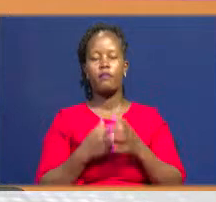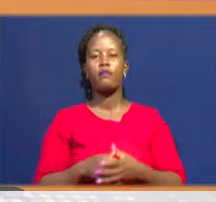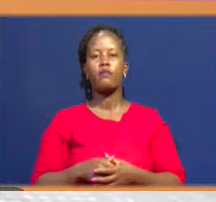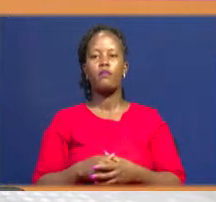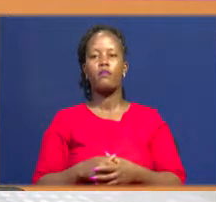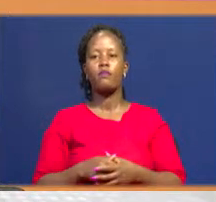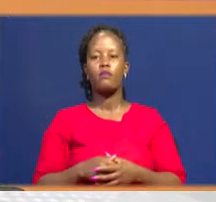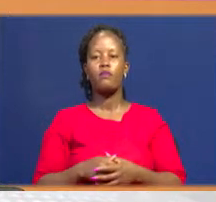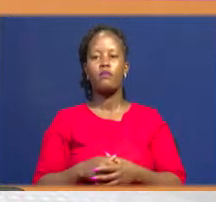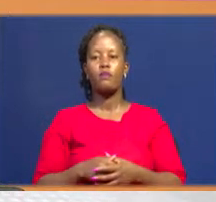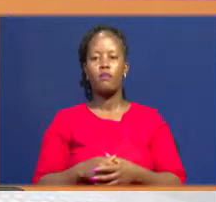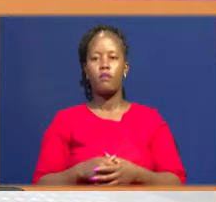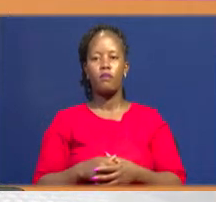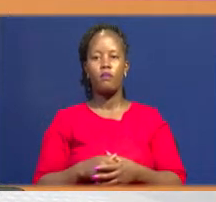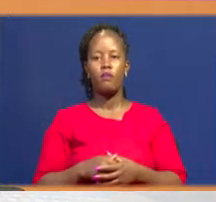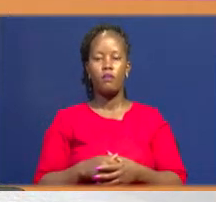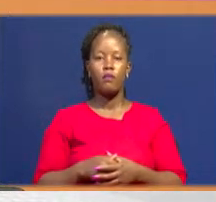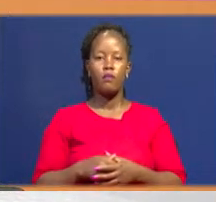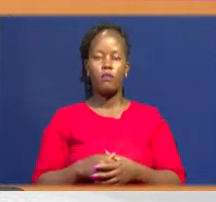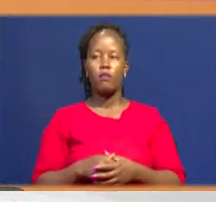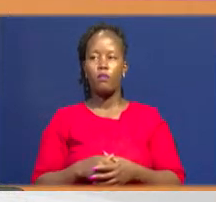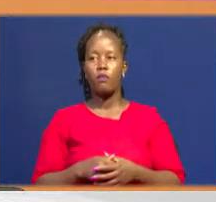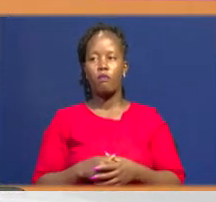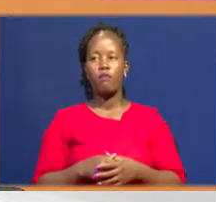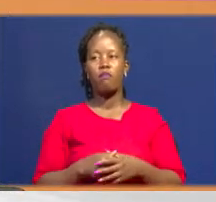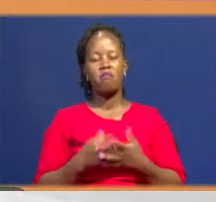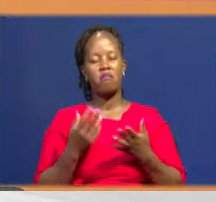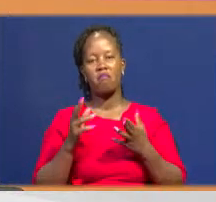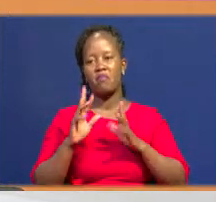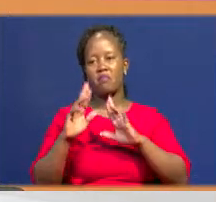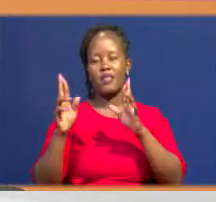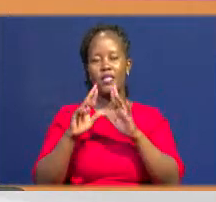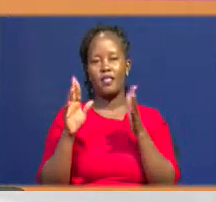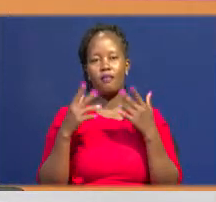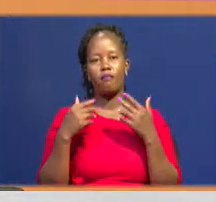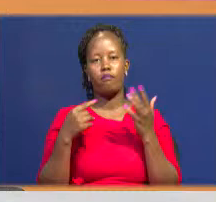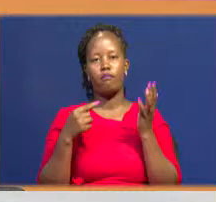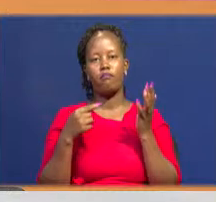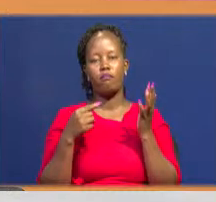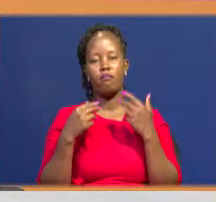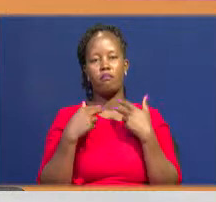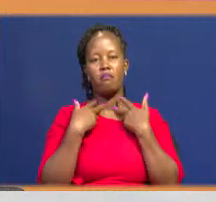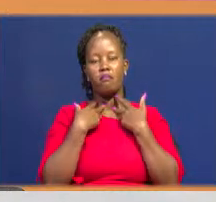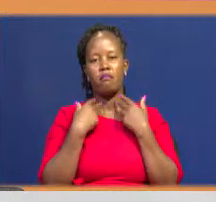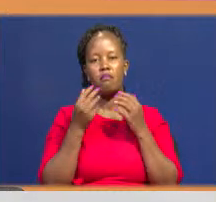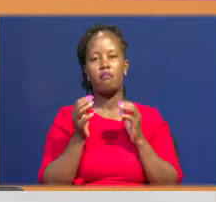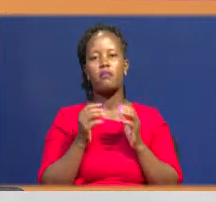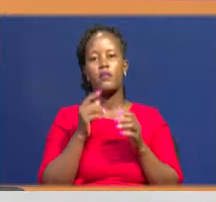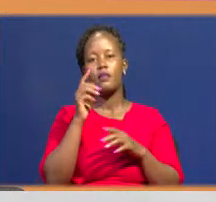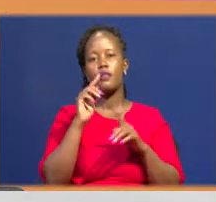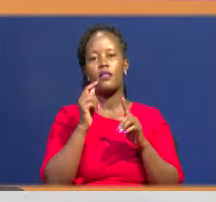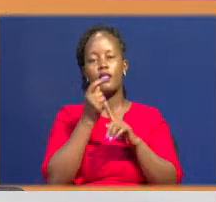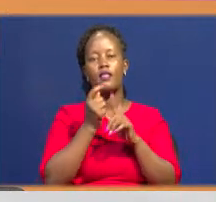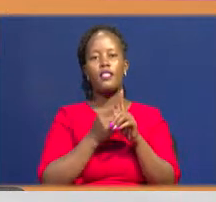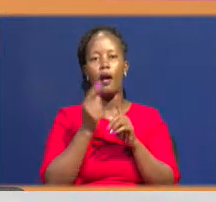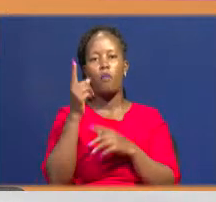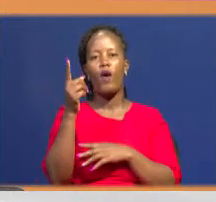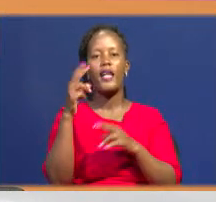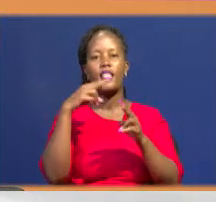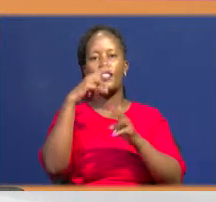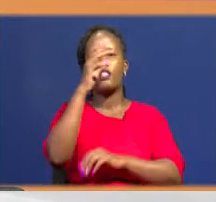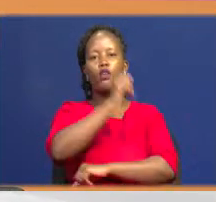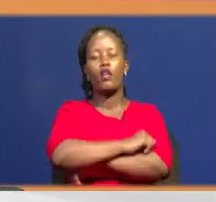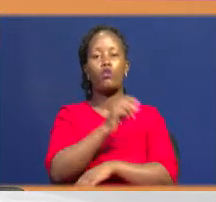Okay, looks like Quinto Omusugu is not ready. Remember, it is the Term 1 Secondary School